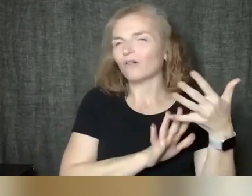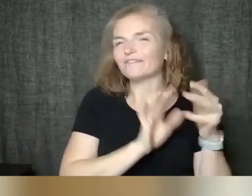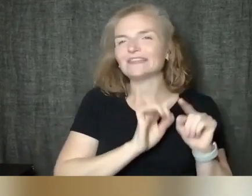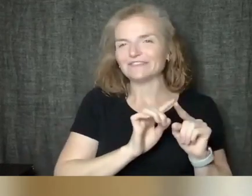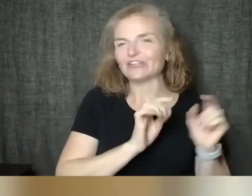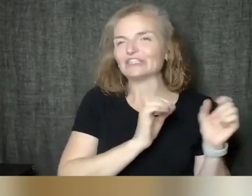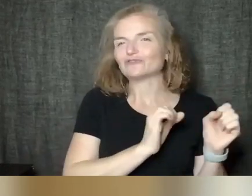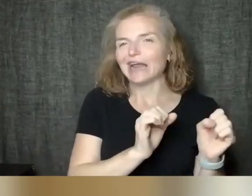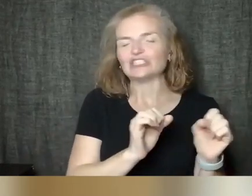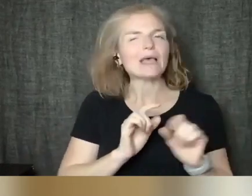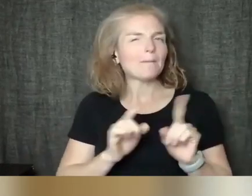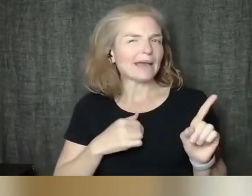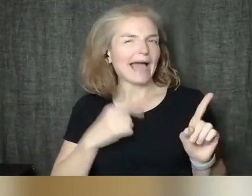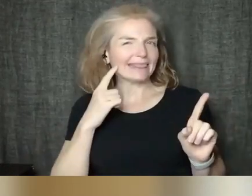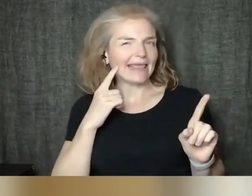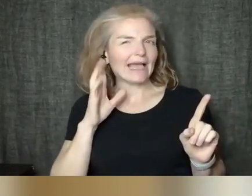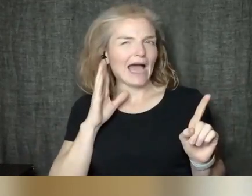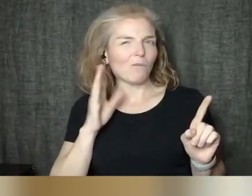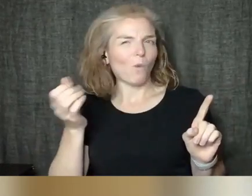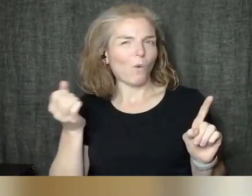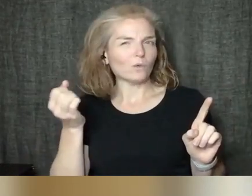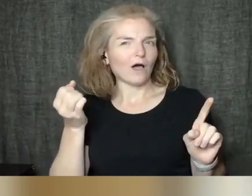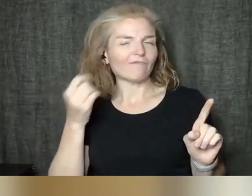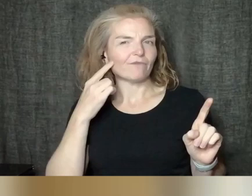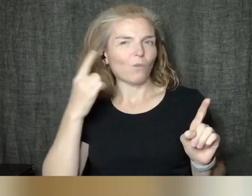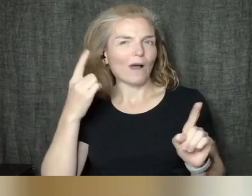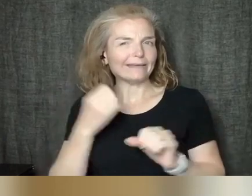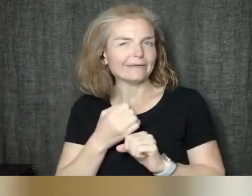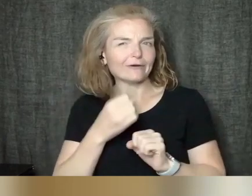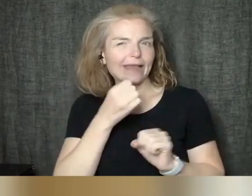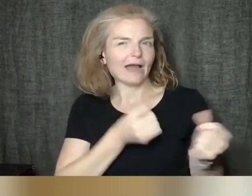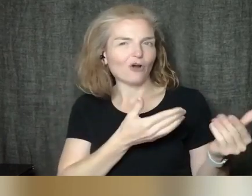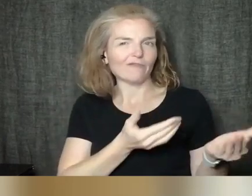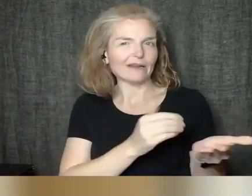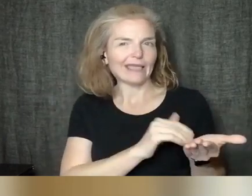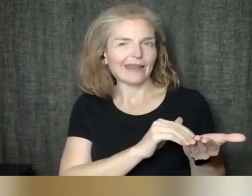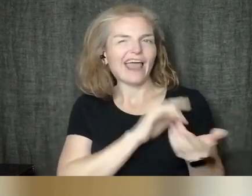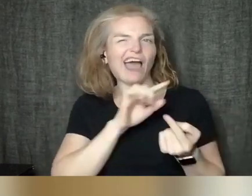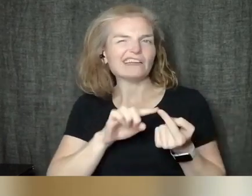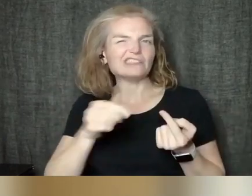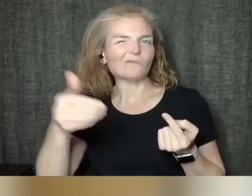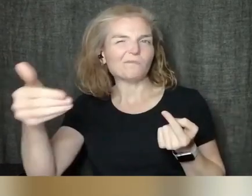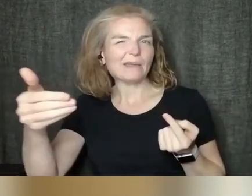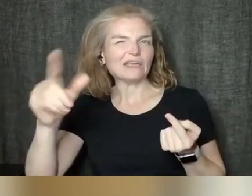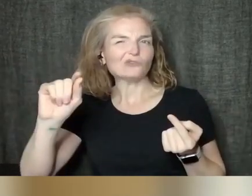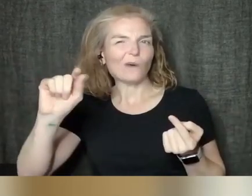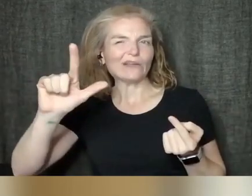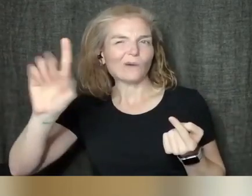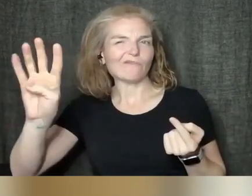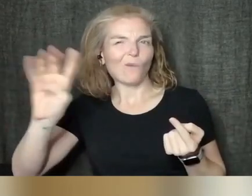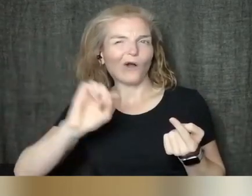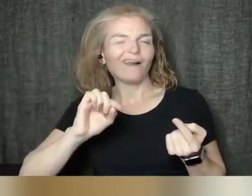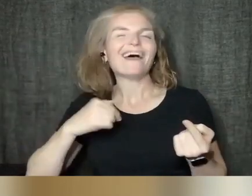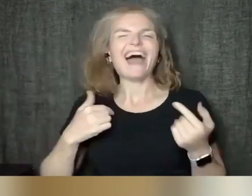think I'm gonna hold off a year and not offer it again until maybe 2024. Mm-hmm. I have some